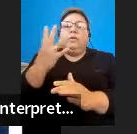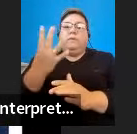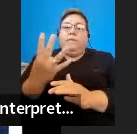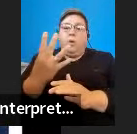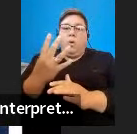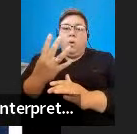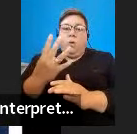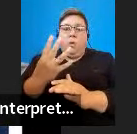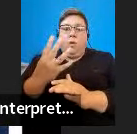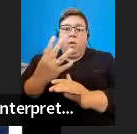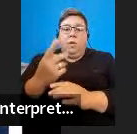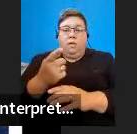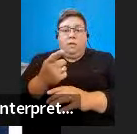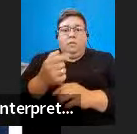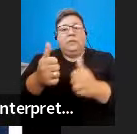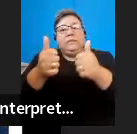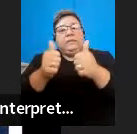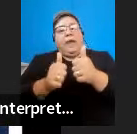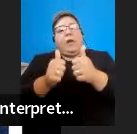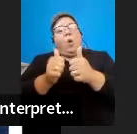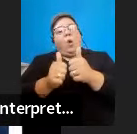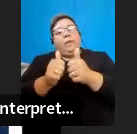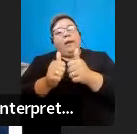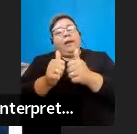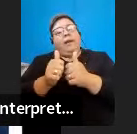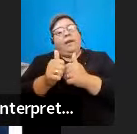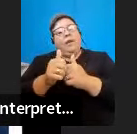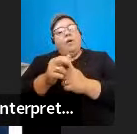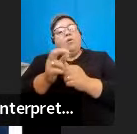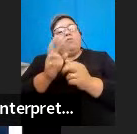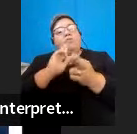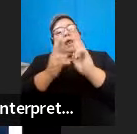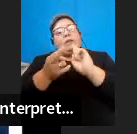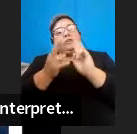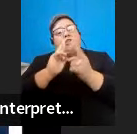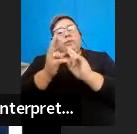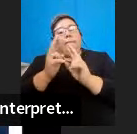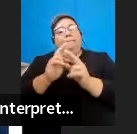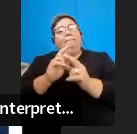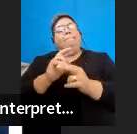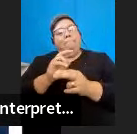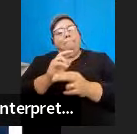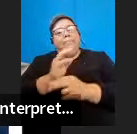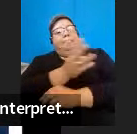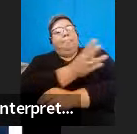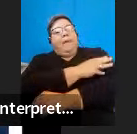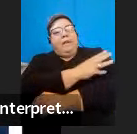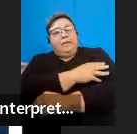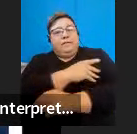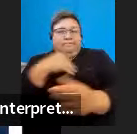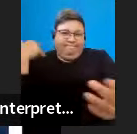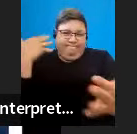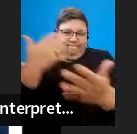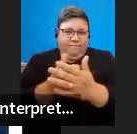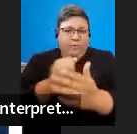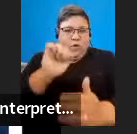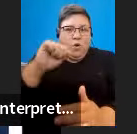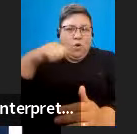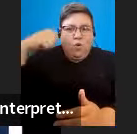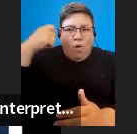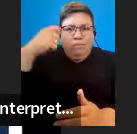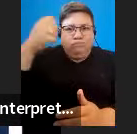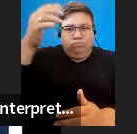a stakeholder relationship manager. Throughout his time at SARS, he occupied various roles and functions.